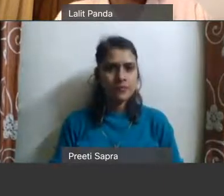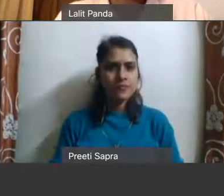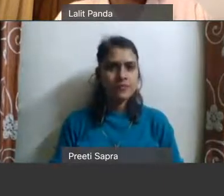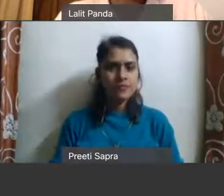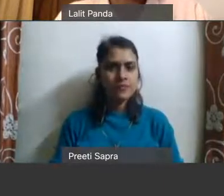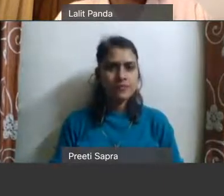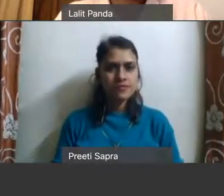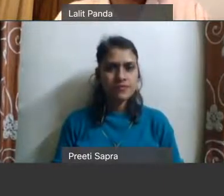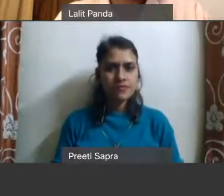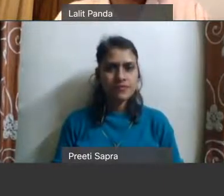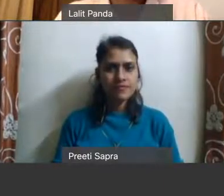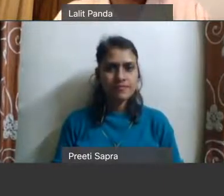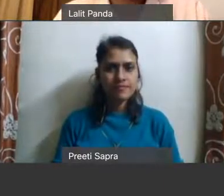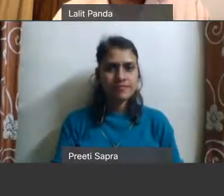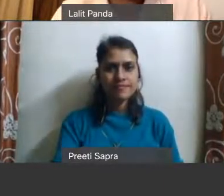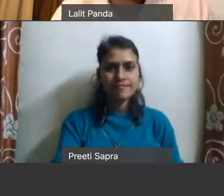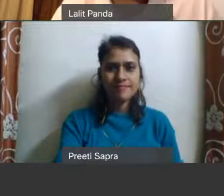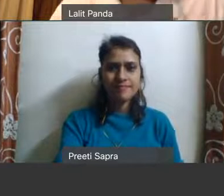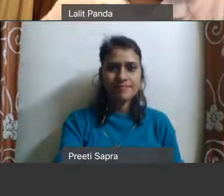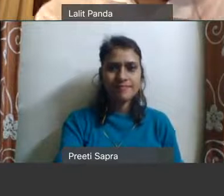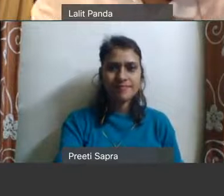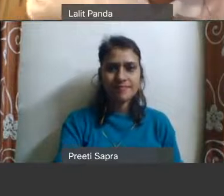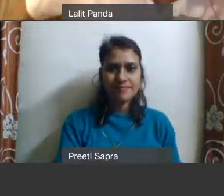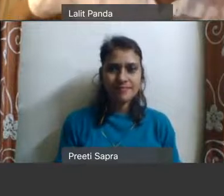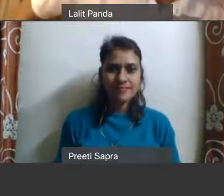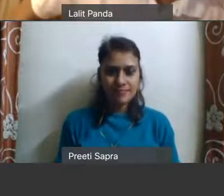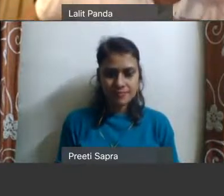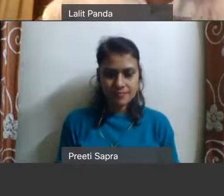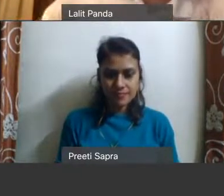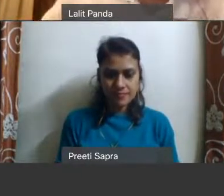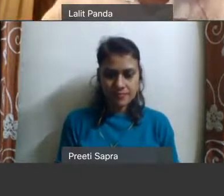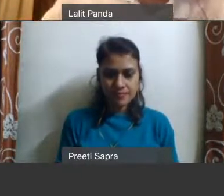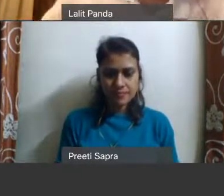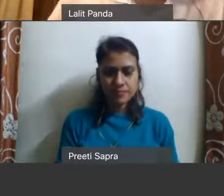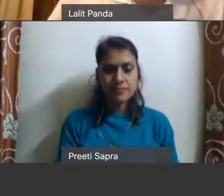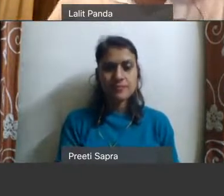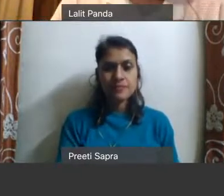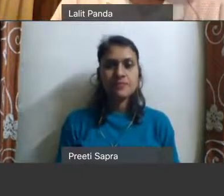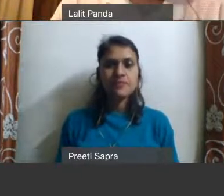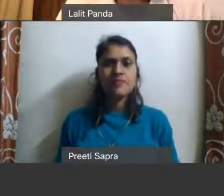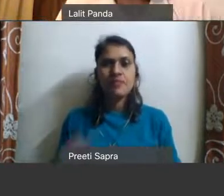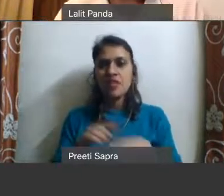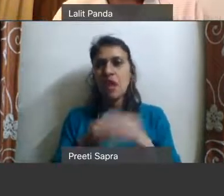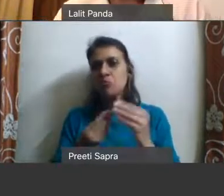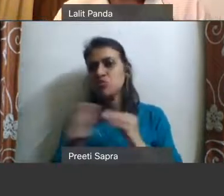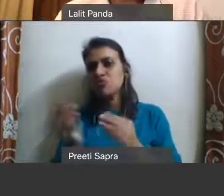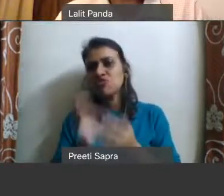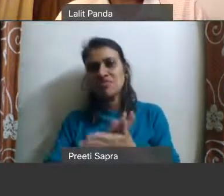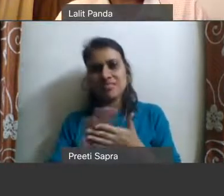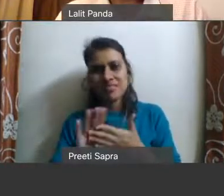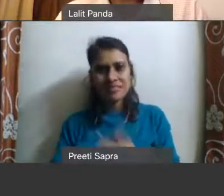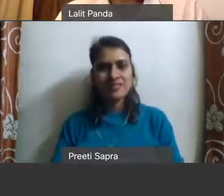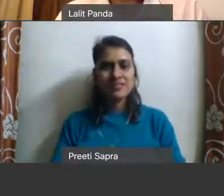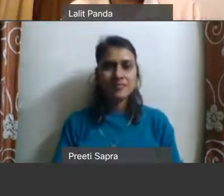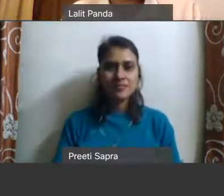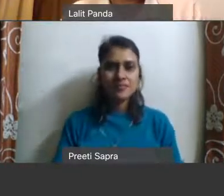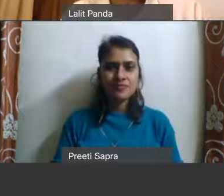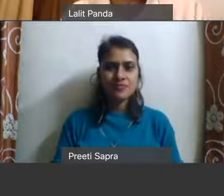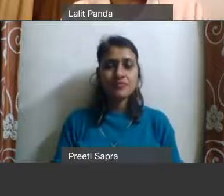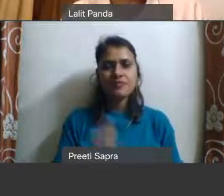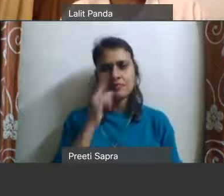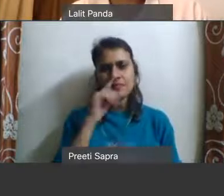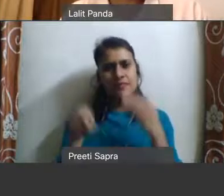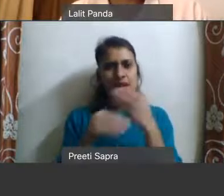May I say one thing? Yes, absolutely. Just a quick point. We somewhat run out of time. Yes, but yeah. Yeah, as Mohsin was